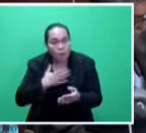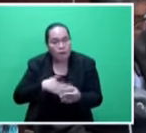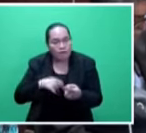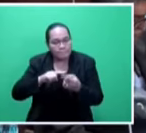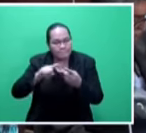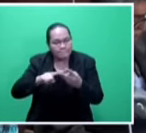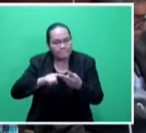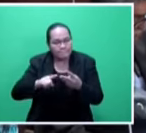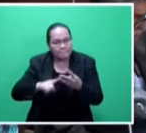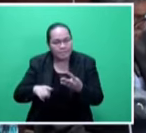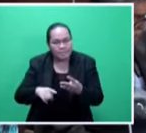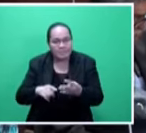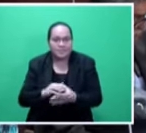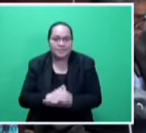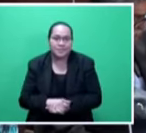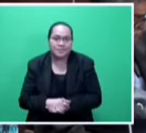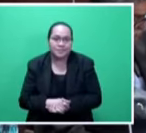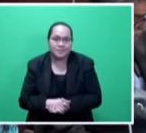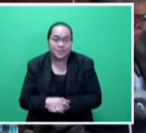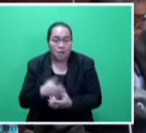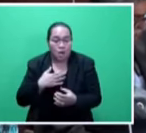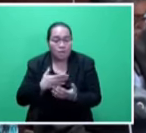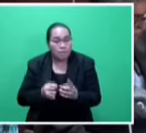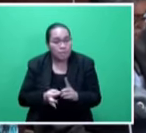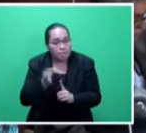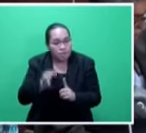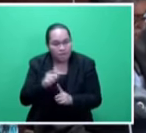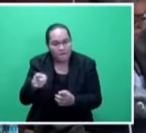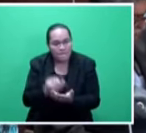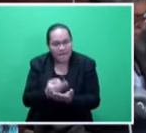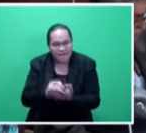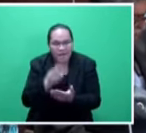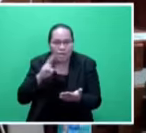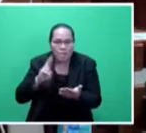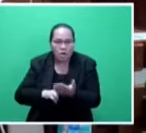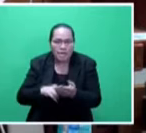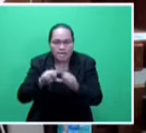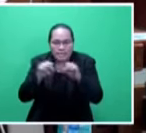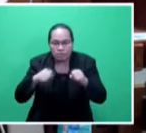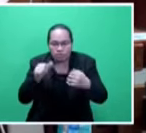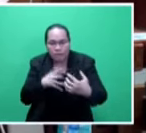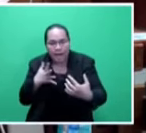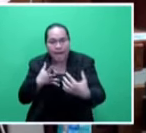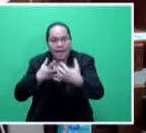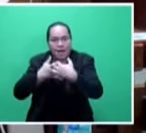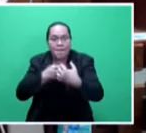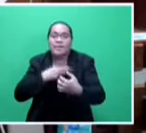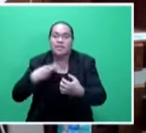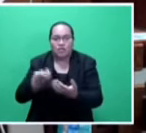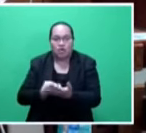a few major ones as listed below. To improve on its annual financial reporting system to be aligned with the Ministry for Economy,